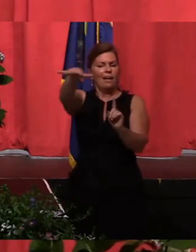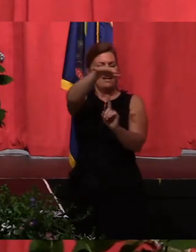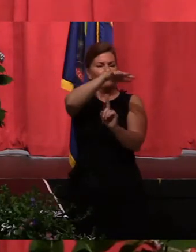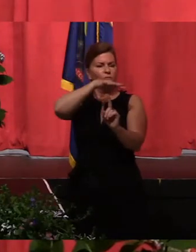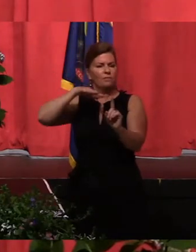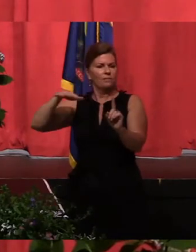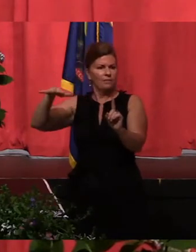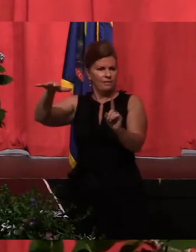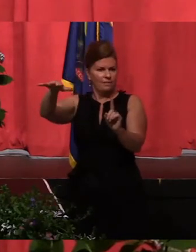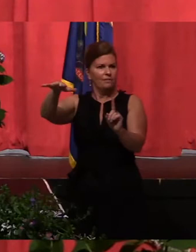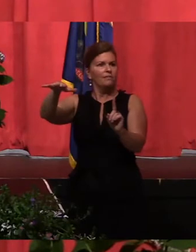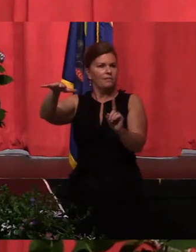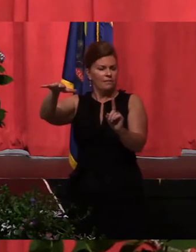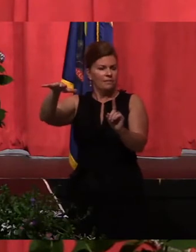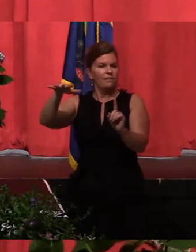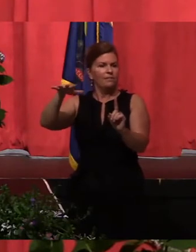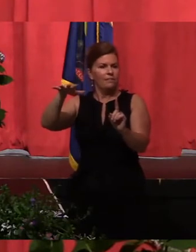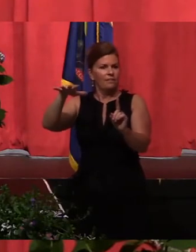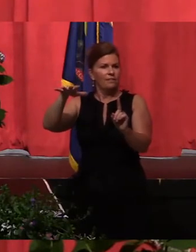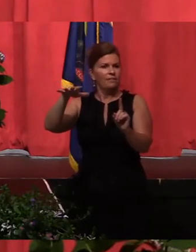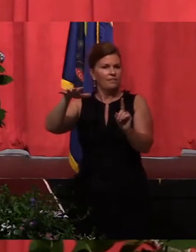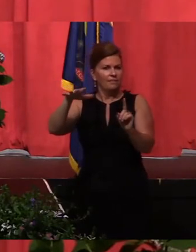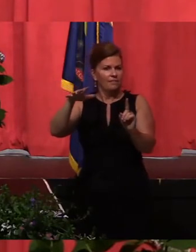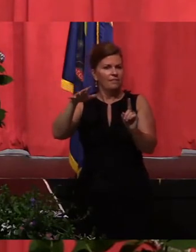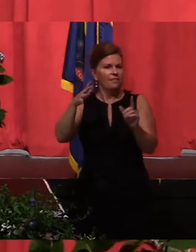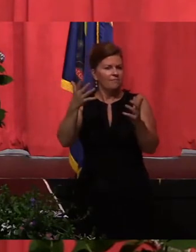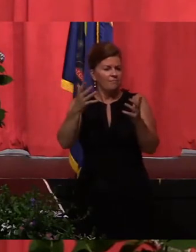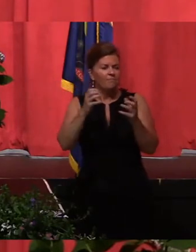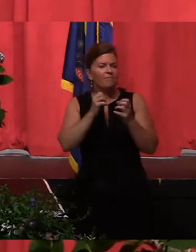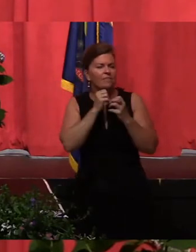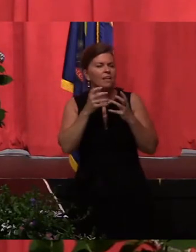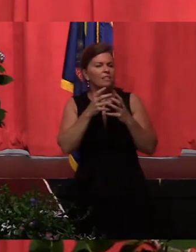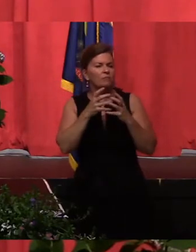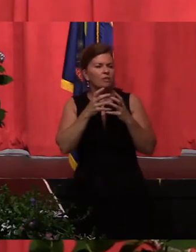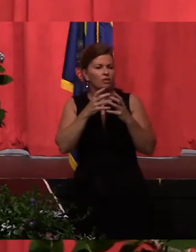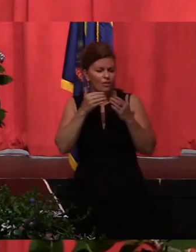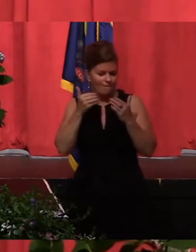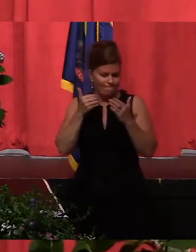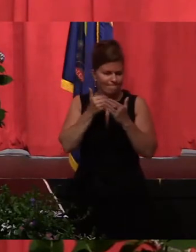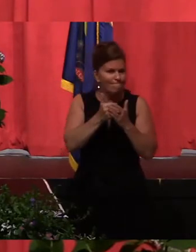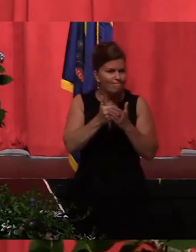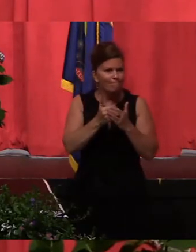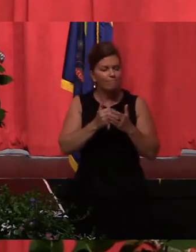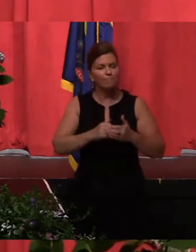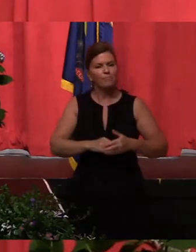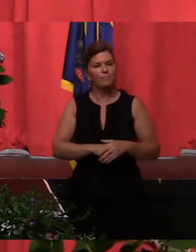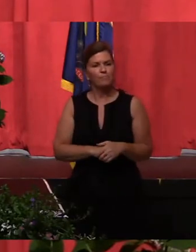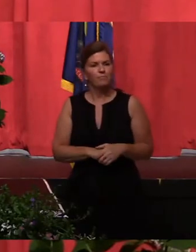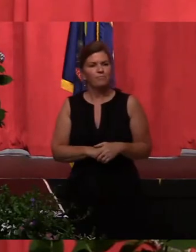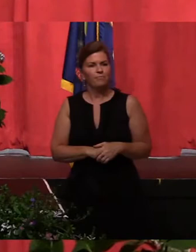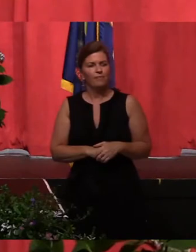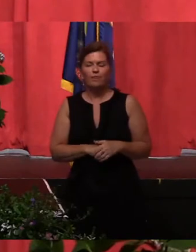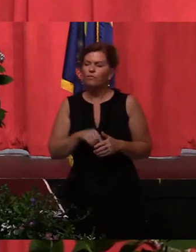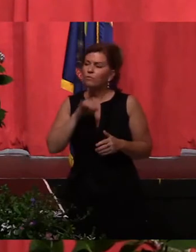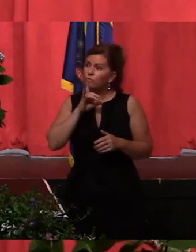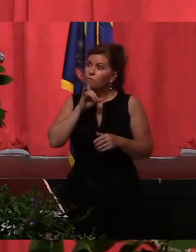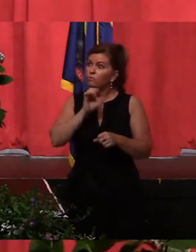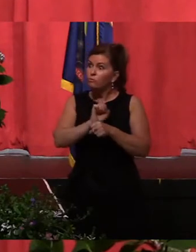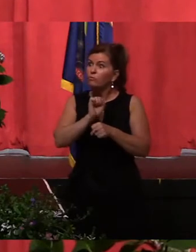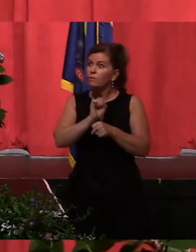time. We're there to direct, to magnify, intensify, but the transformative